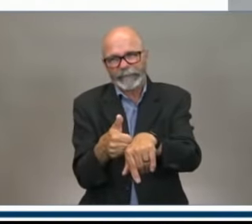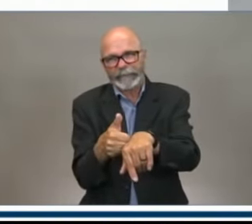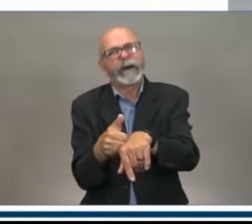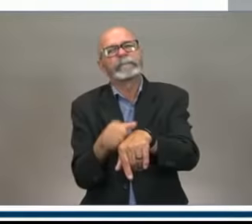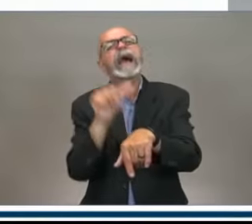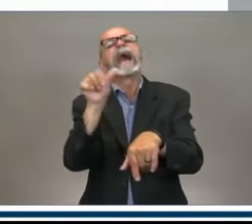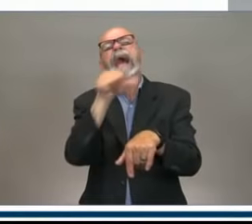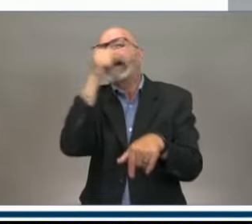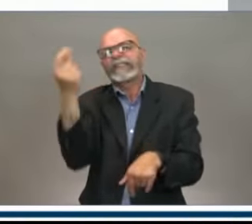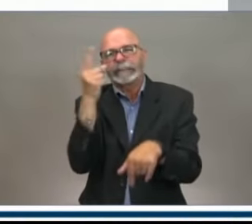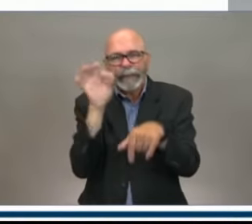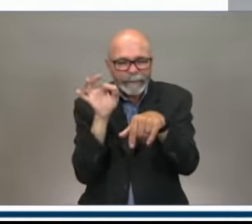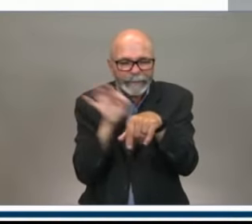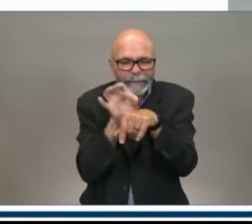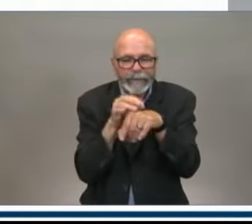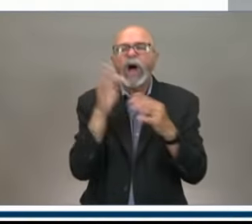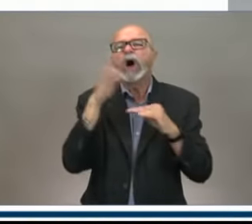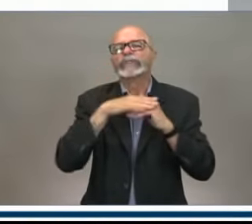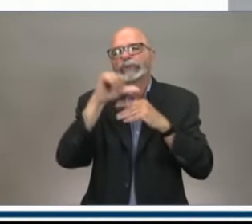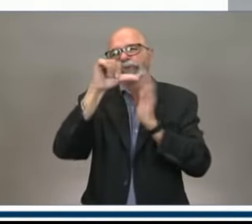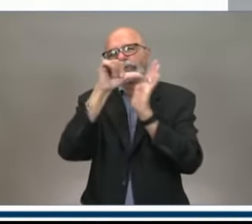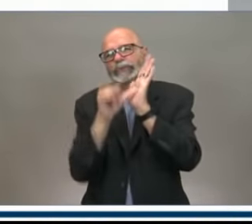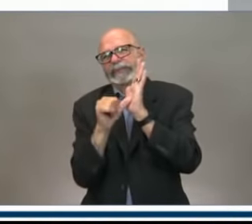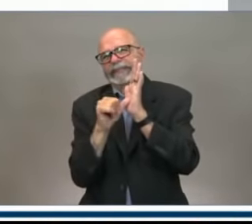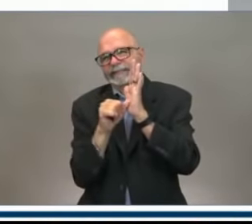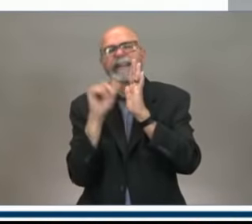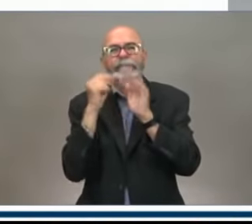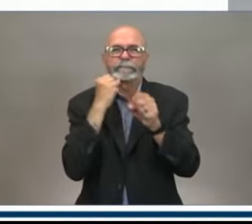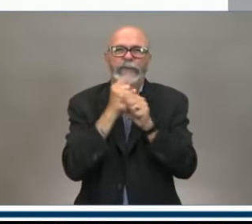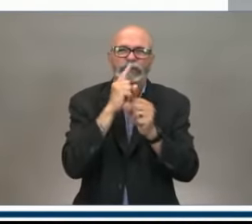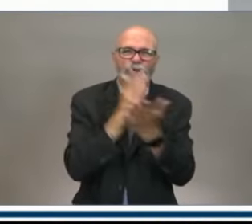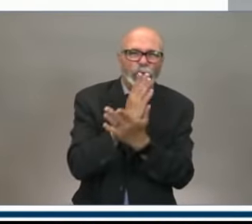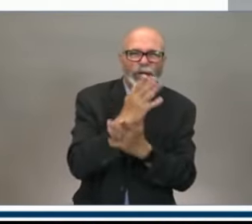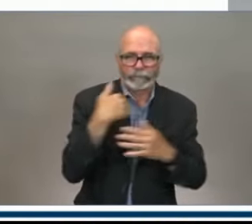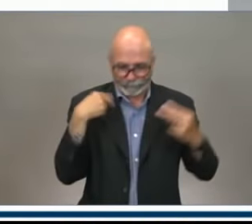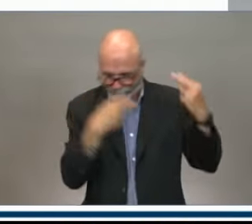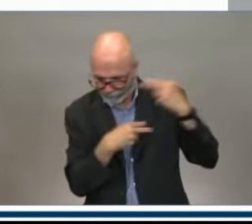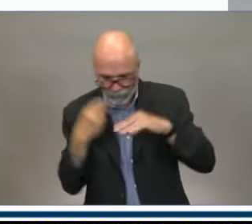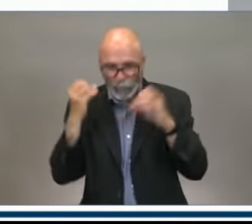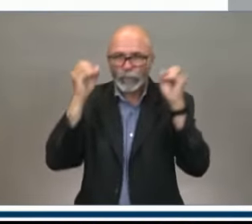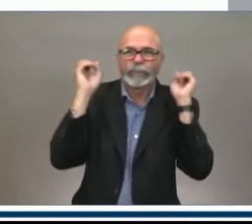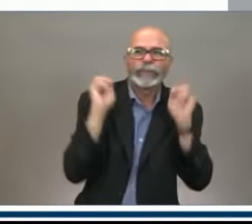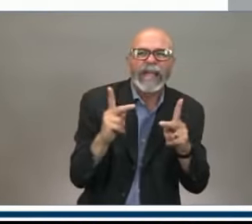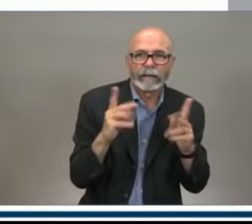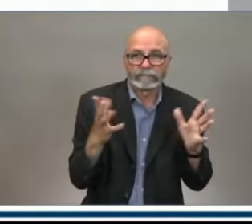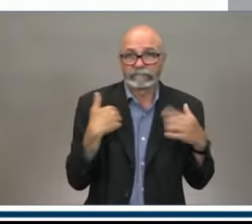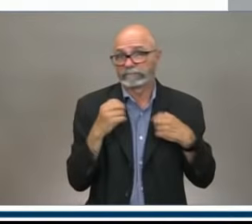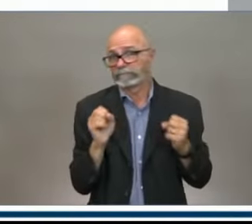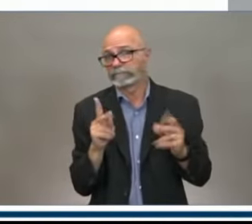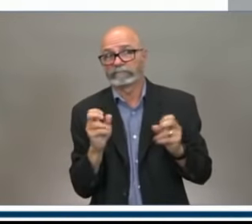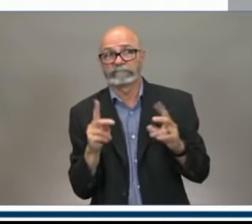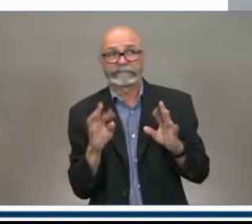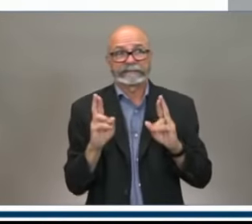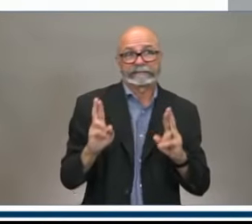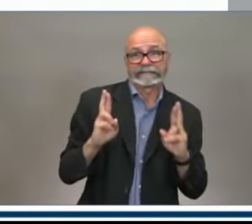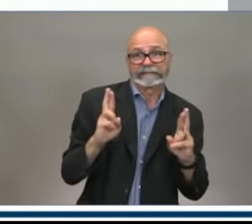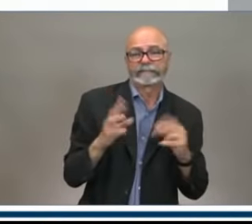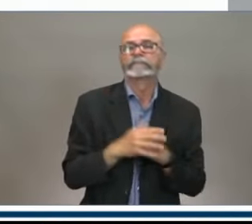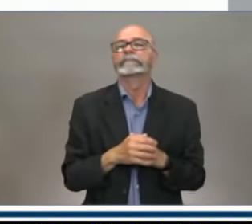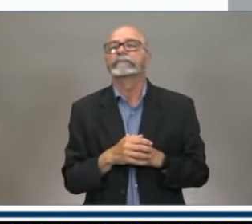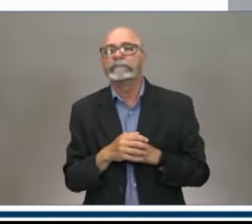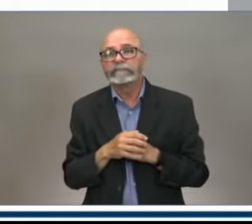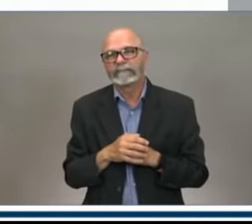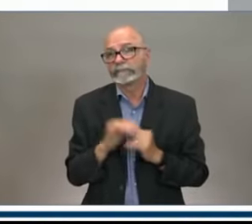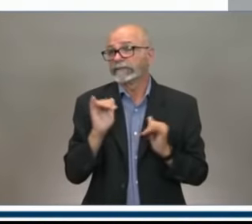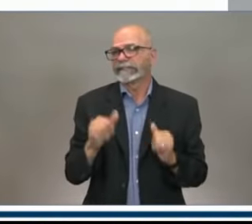that just can relook at things and make sure the margins of where it was removed are clear. That type of surgery is not yet available in